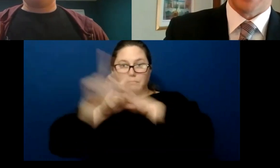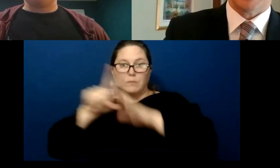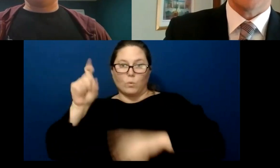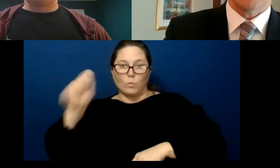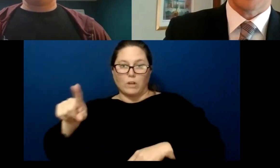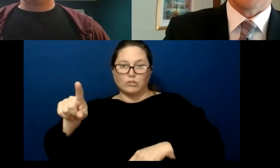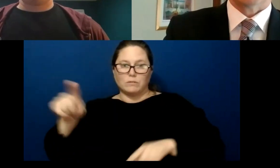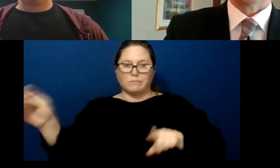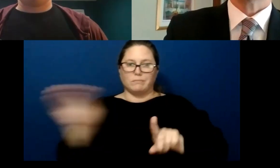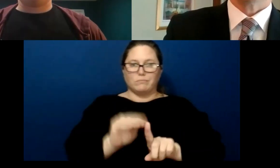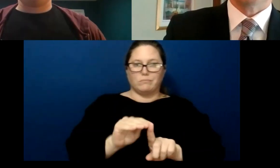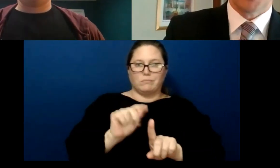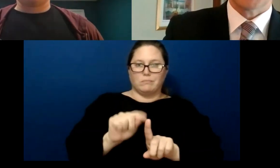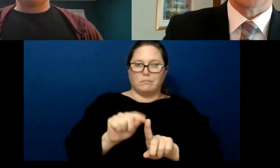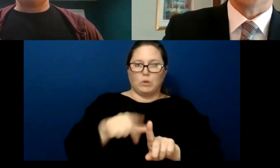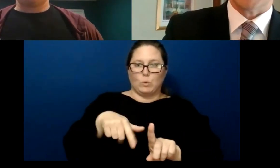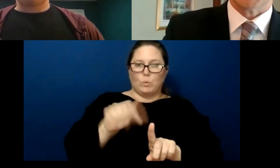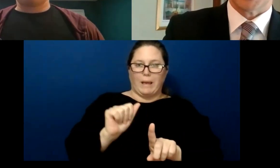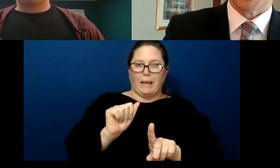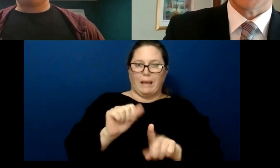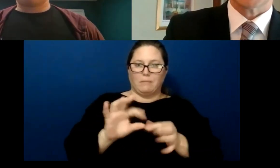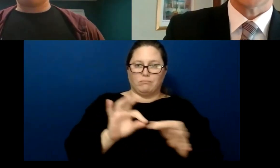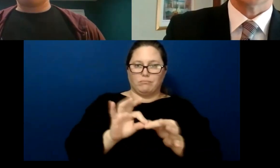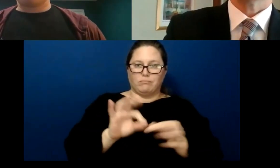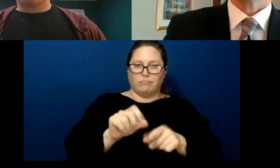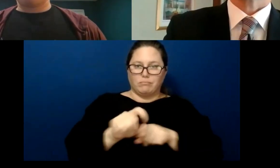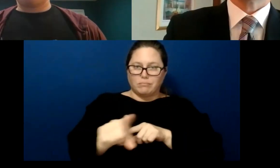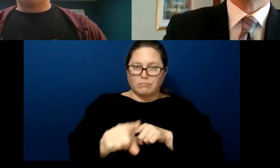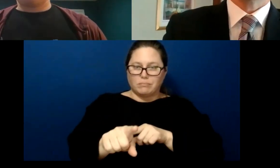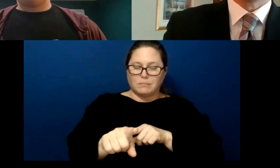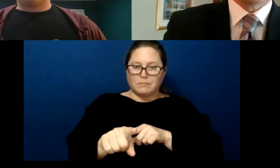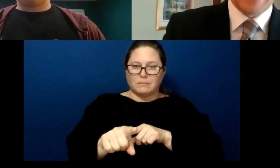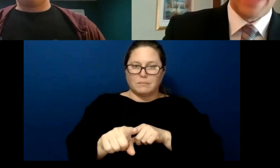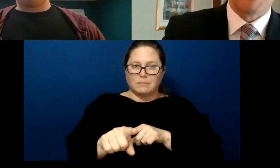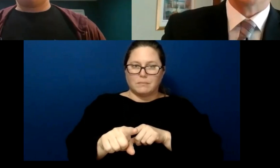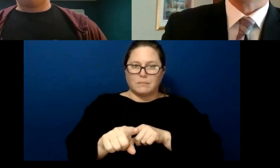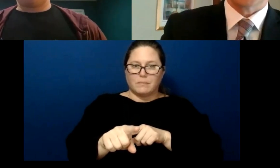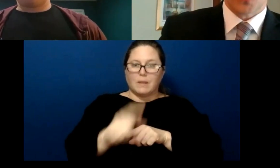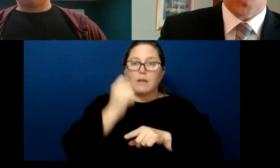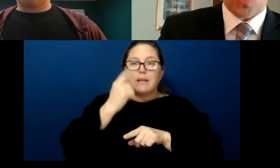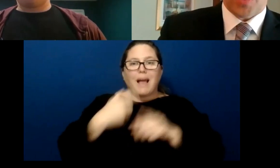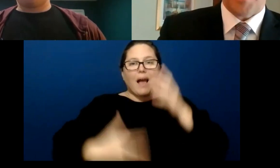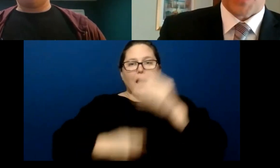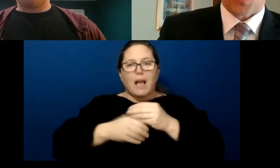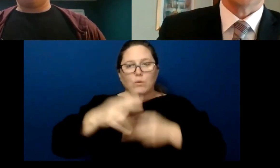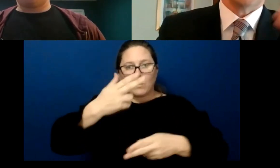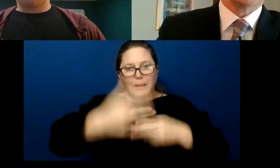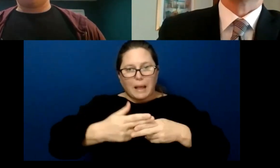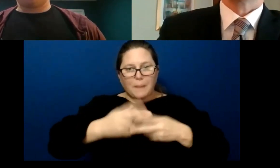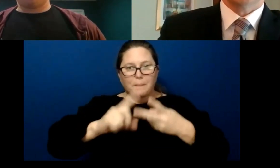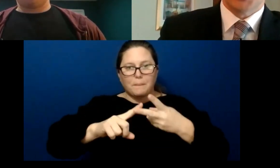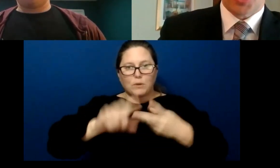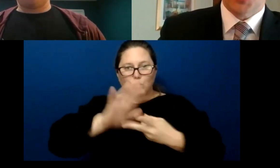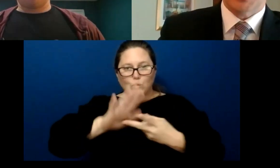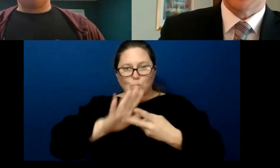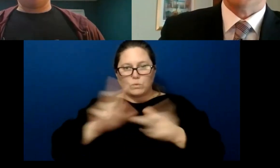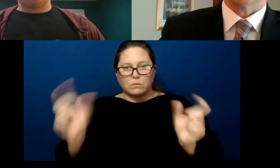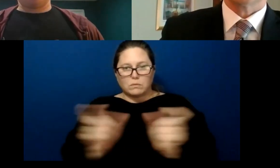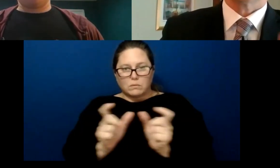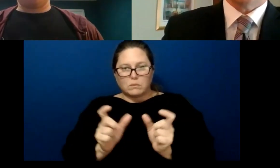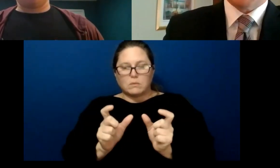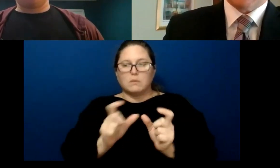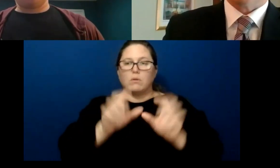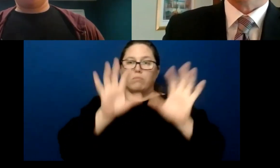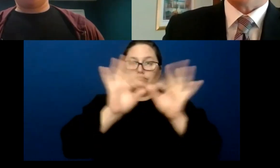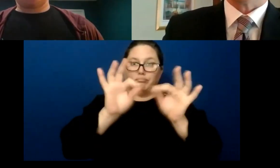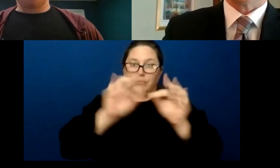in the Q&A. And as you put your questions, include your name and your school, or teachers include your student's name